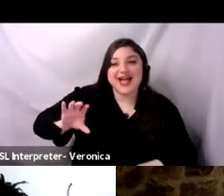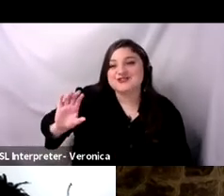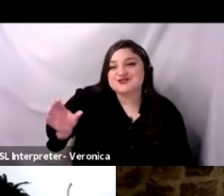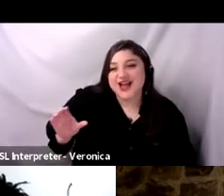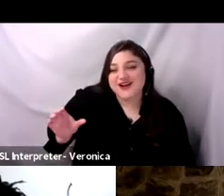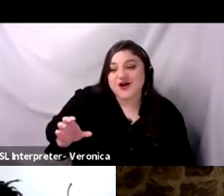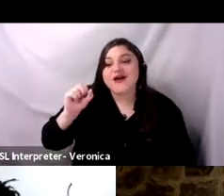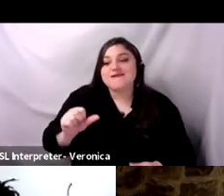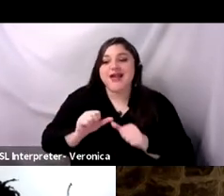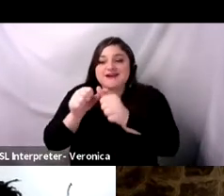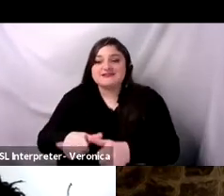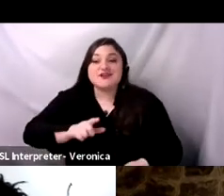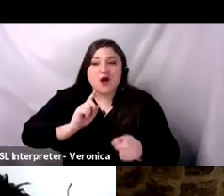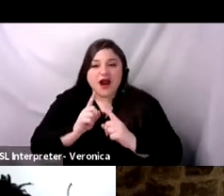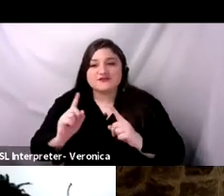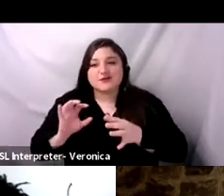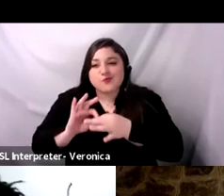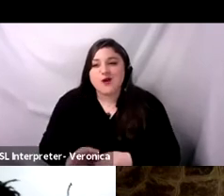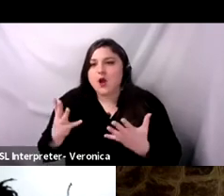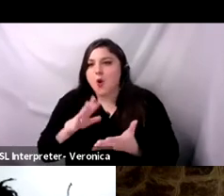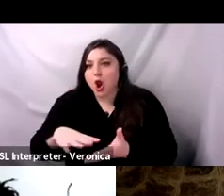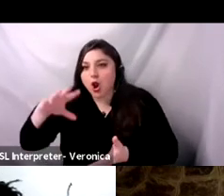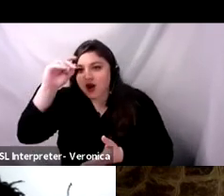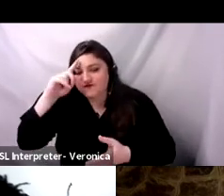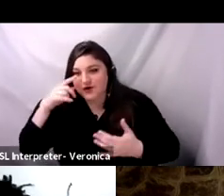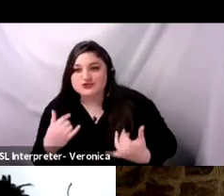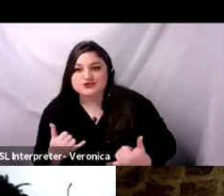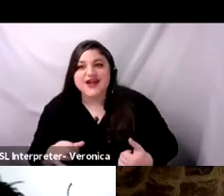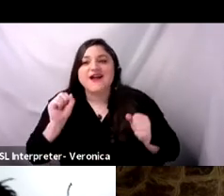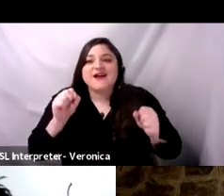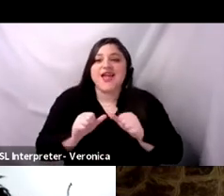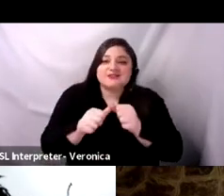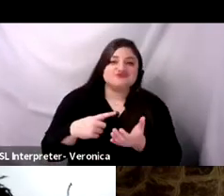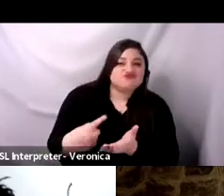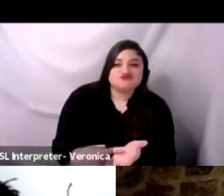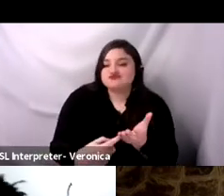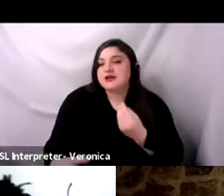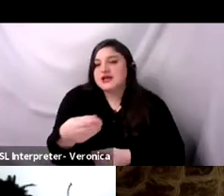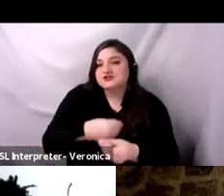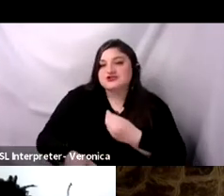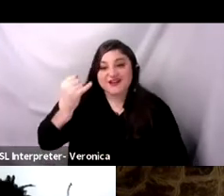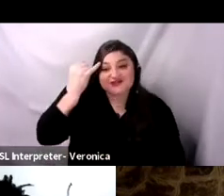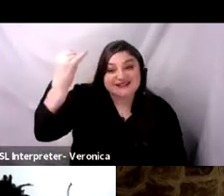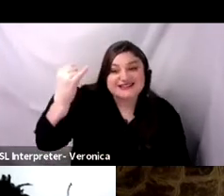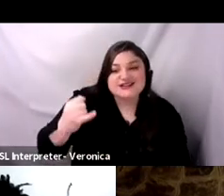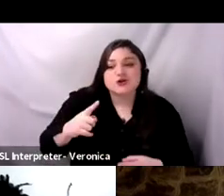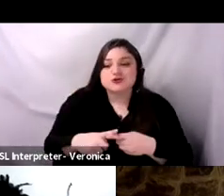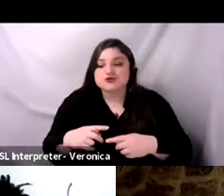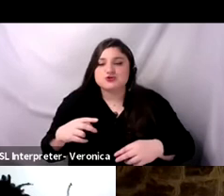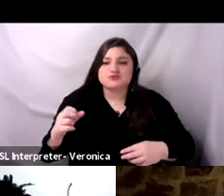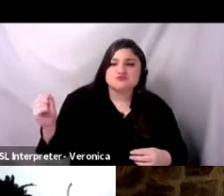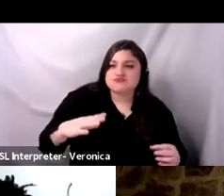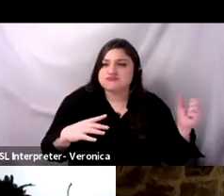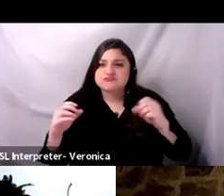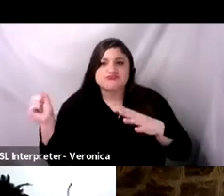have conversations about what you learned today, continue to exchange ideas and build and connect. It's a really wonderful global network of